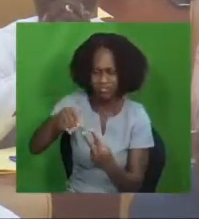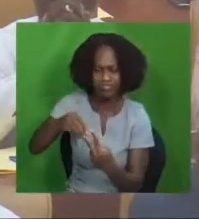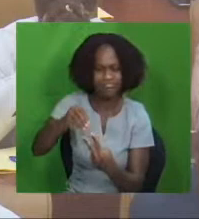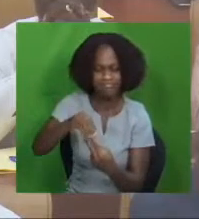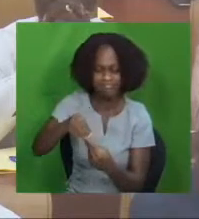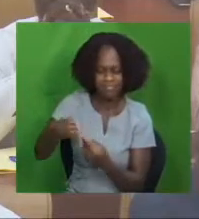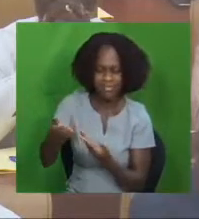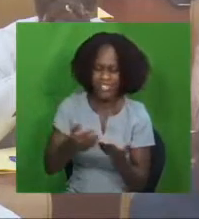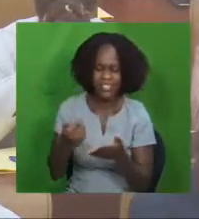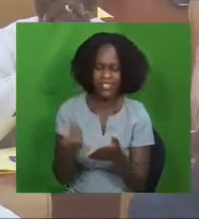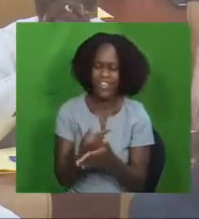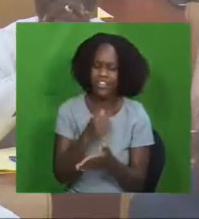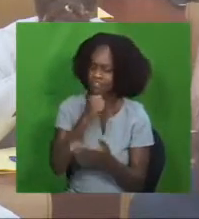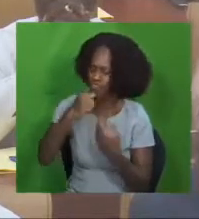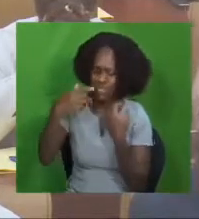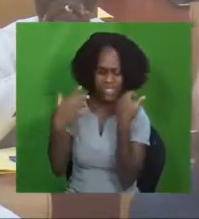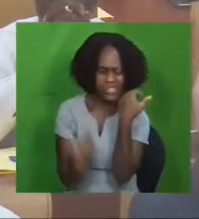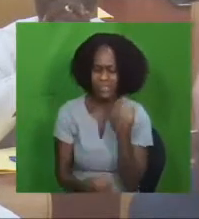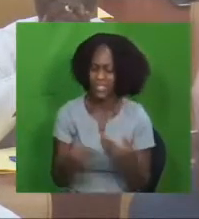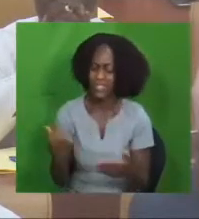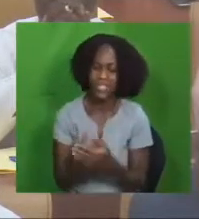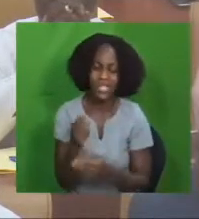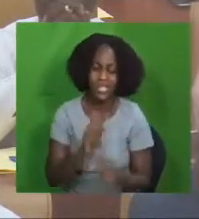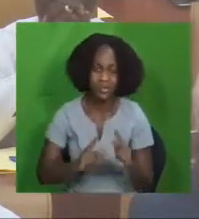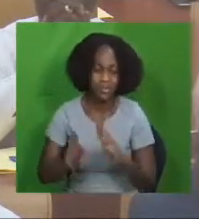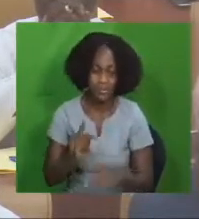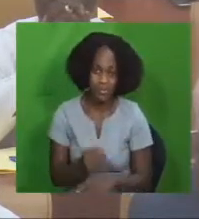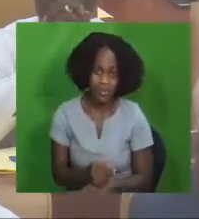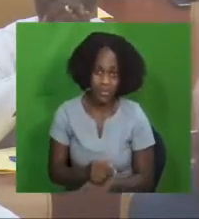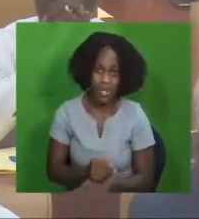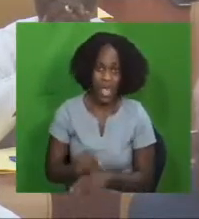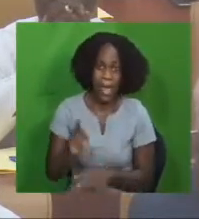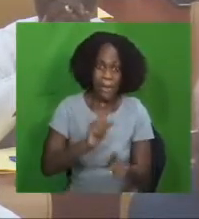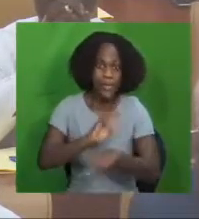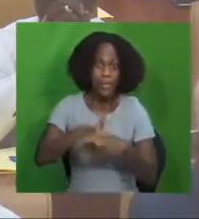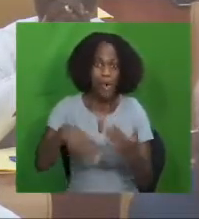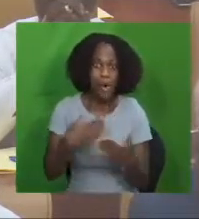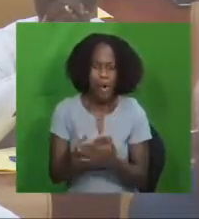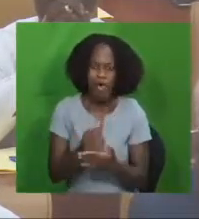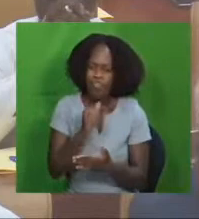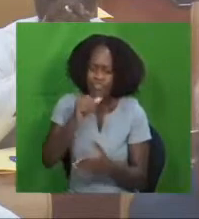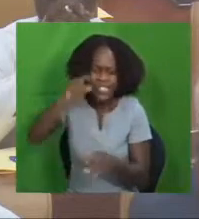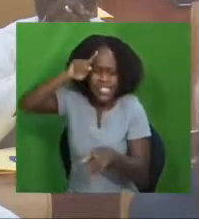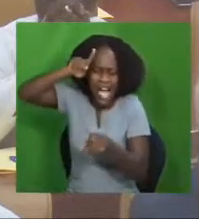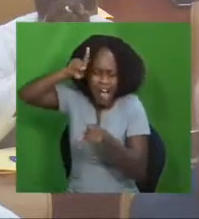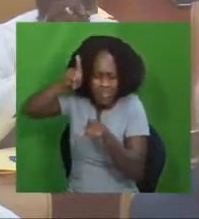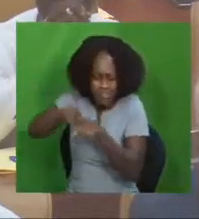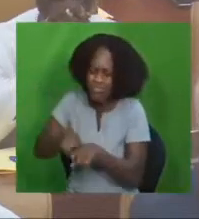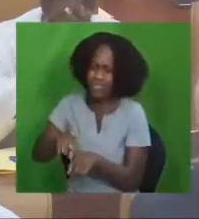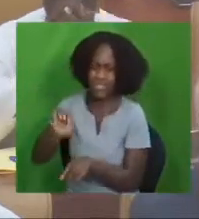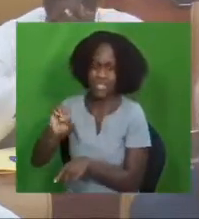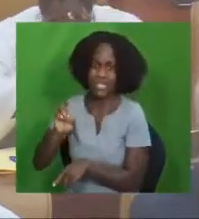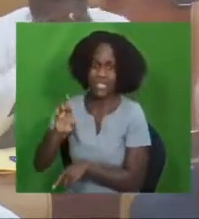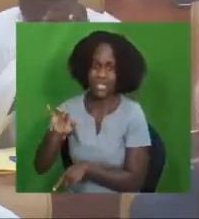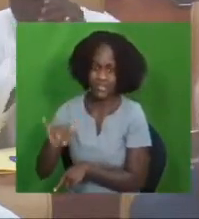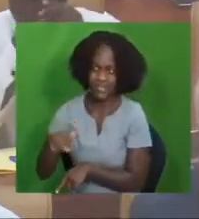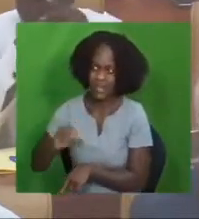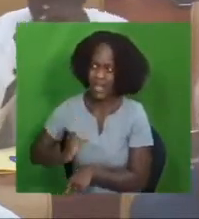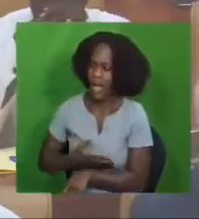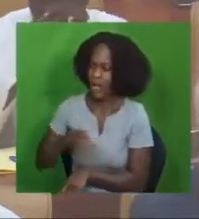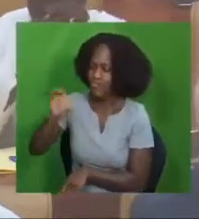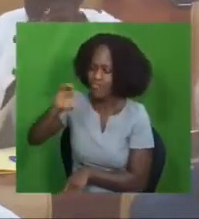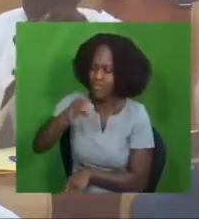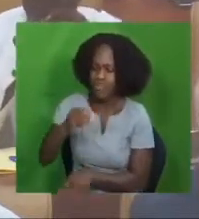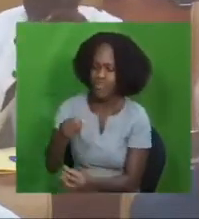them. The people have roundly rejected e-levy. Our constituents have given us clear instructions not to approve